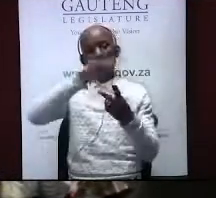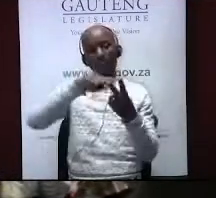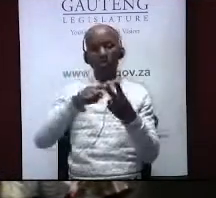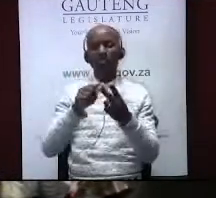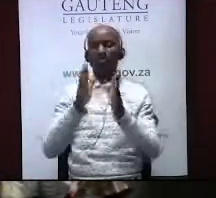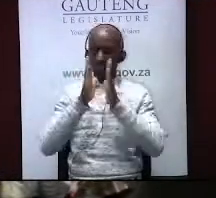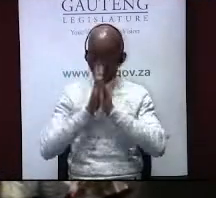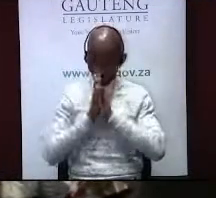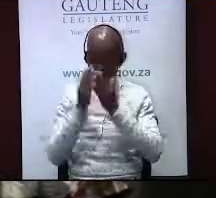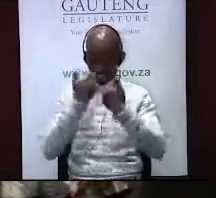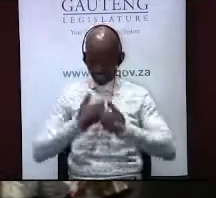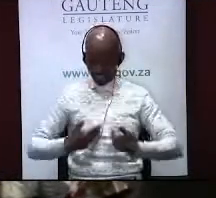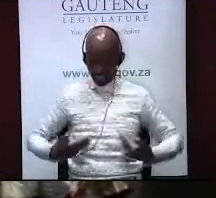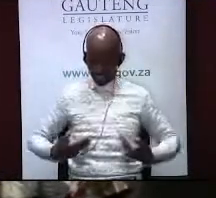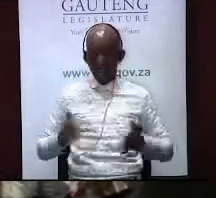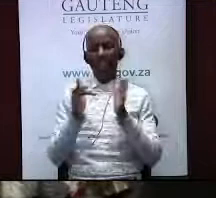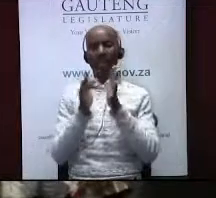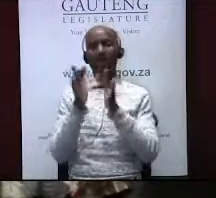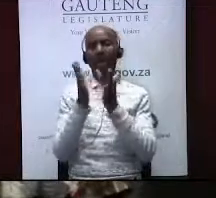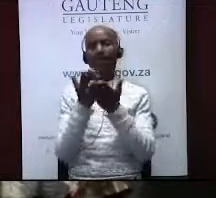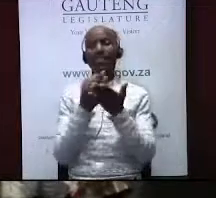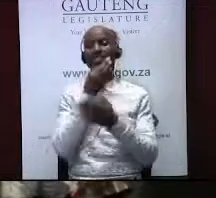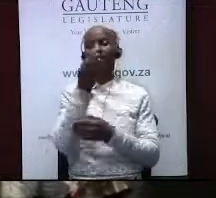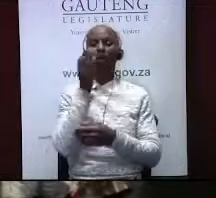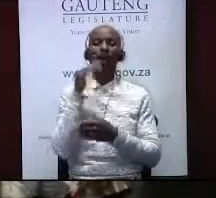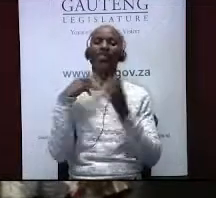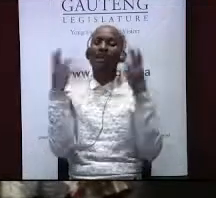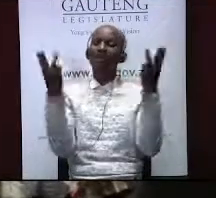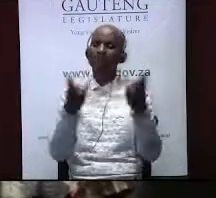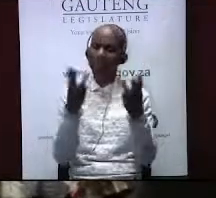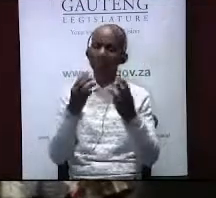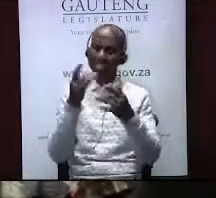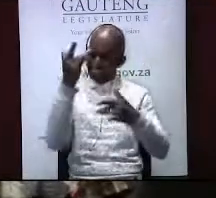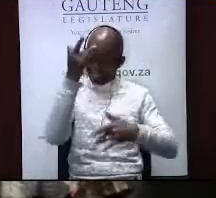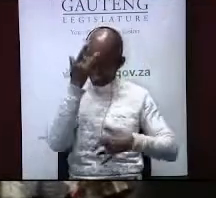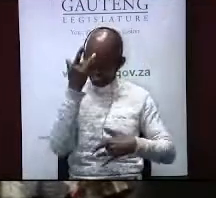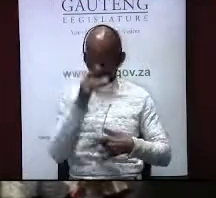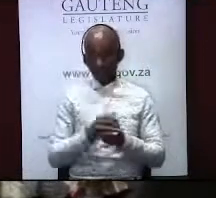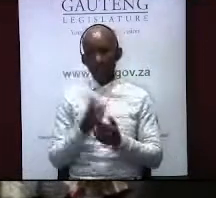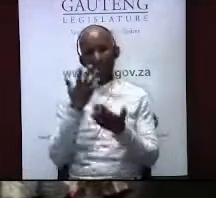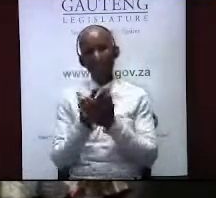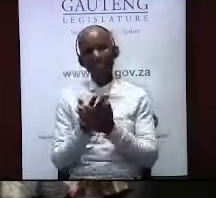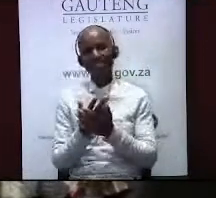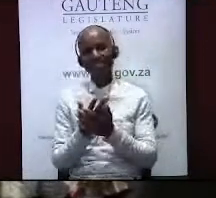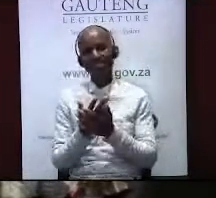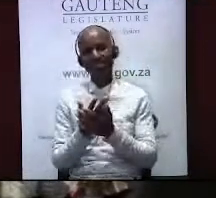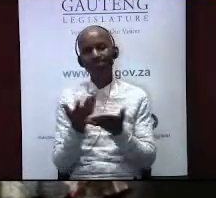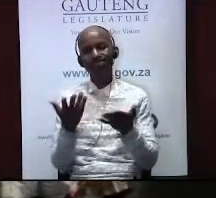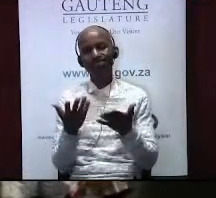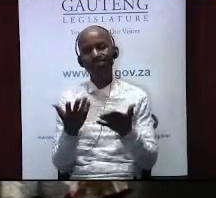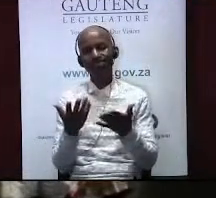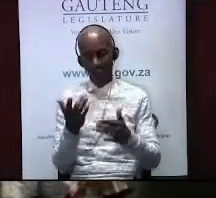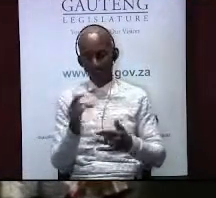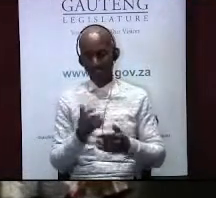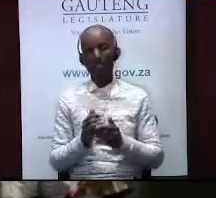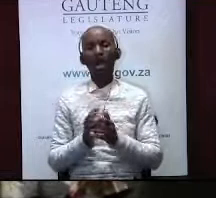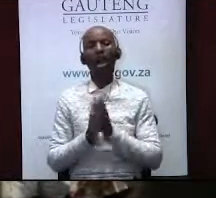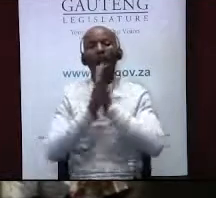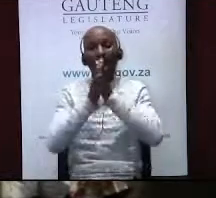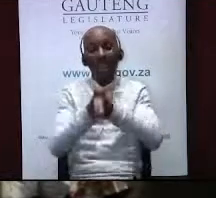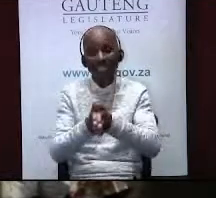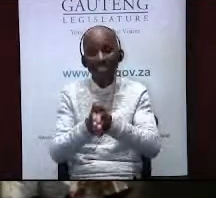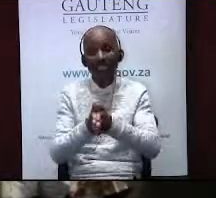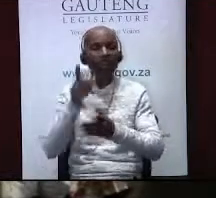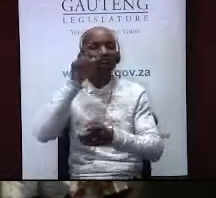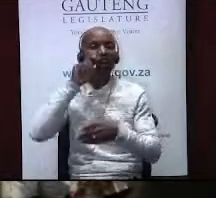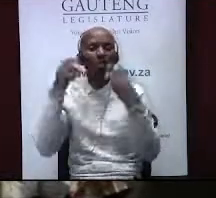Sunday. The Bible says, when people are sick, let them seek for elders and let them pray